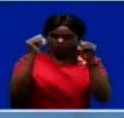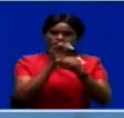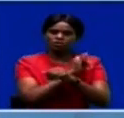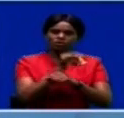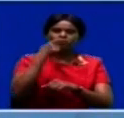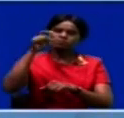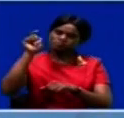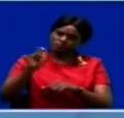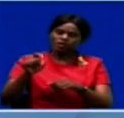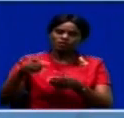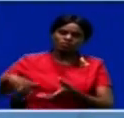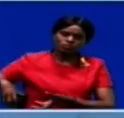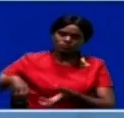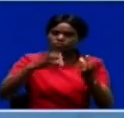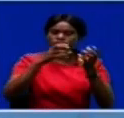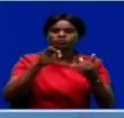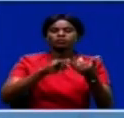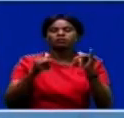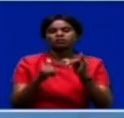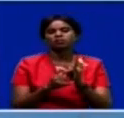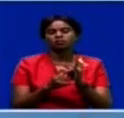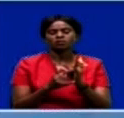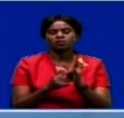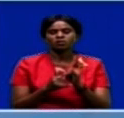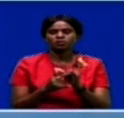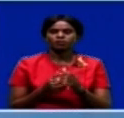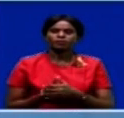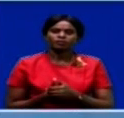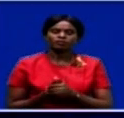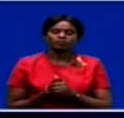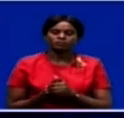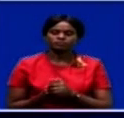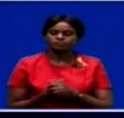ordered his repatriation to South Africa.